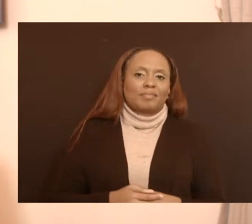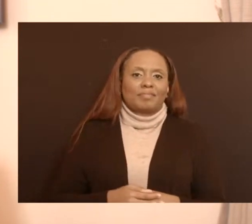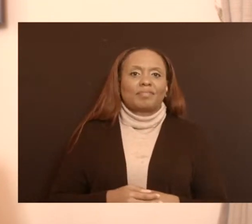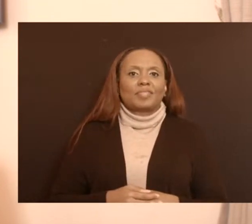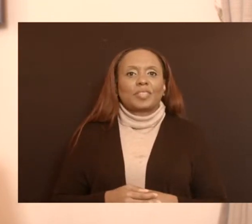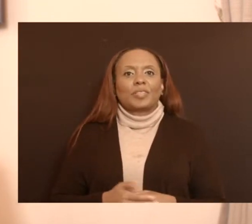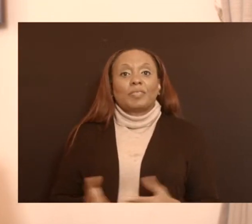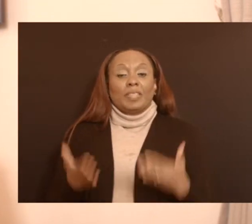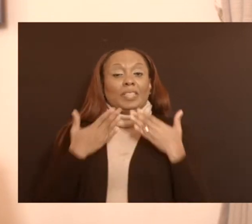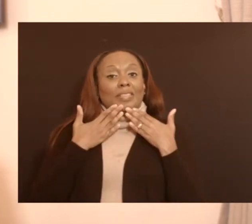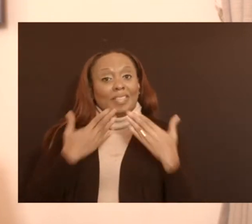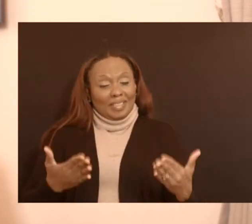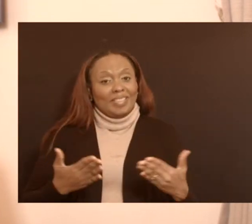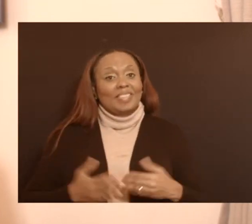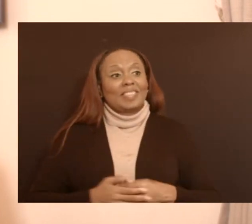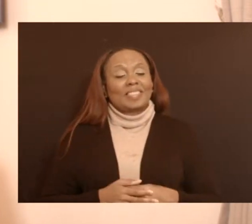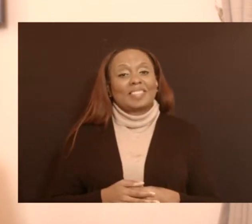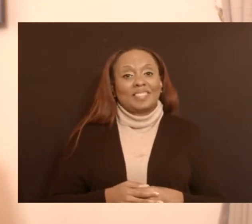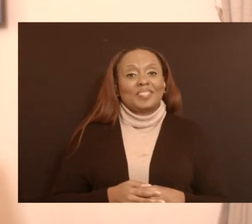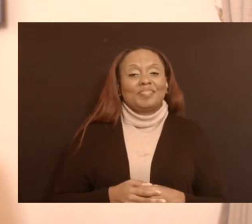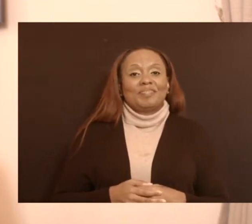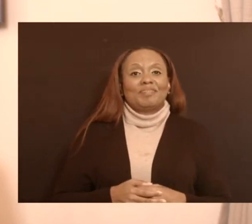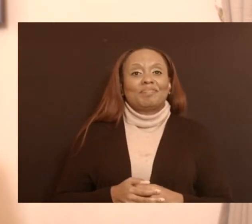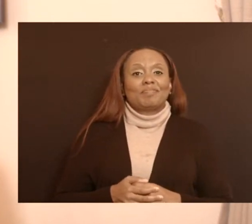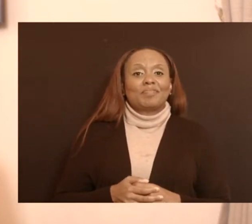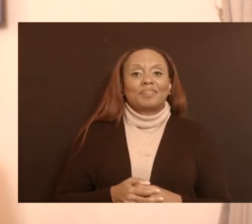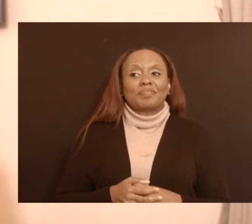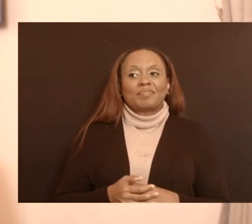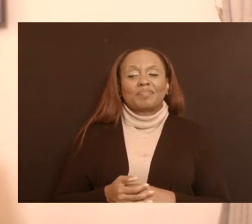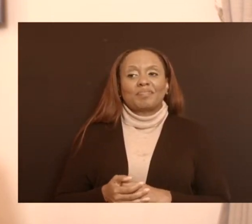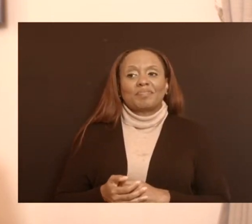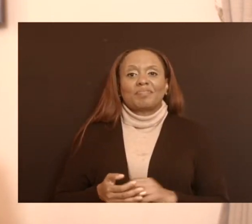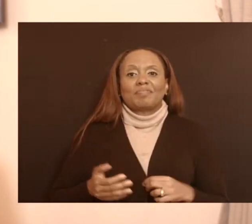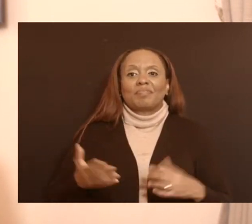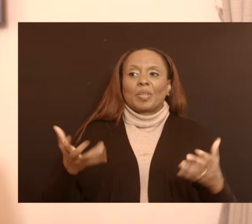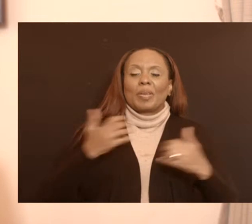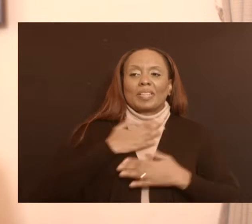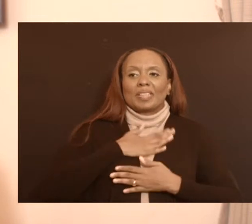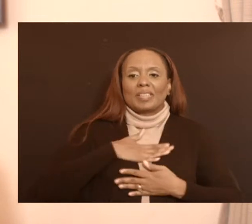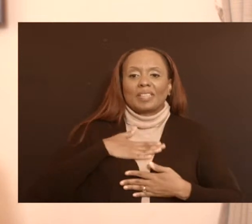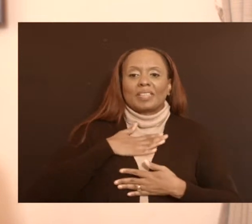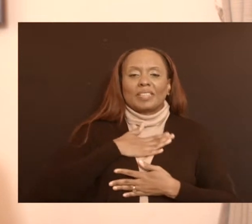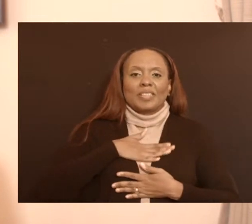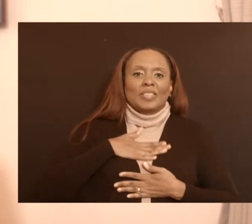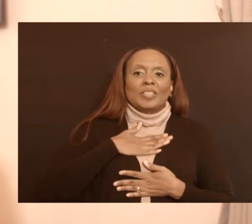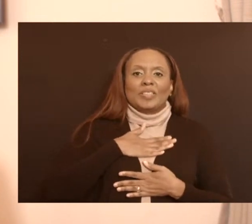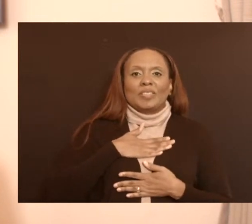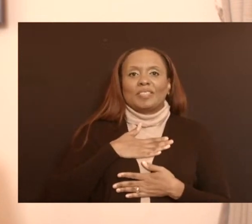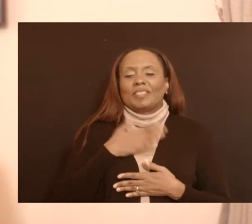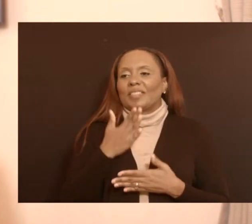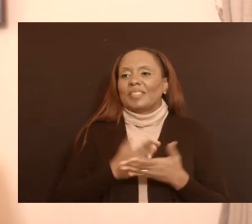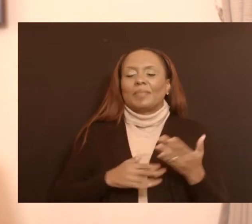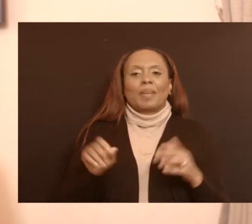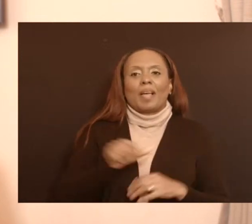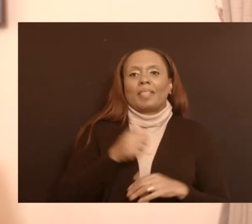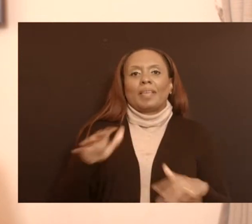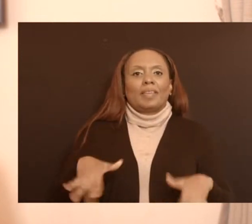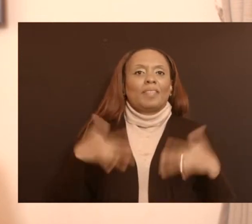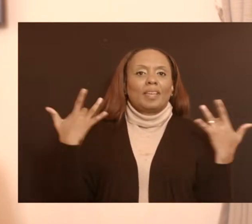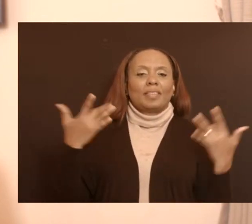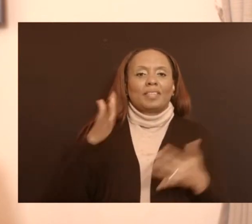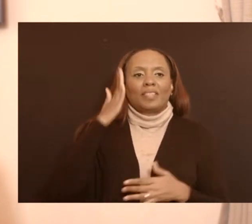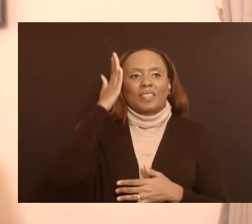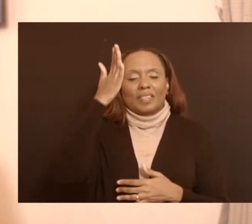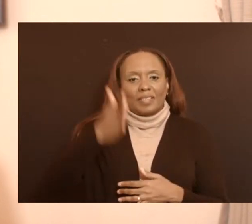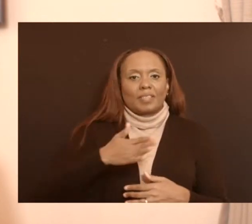say thank you very much, and I want to be able to enjoy some sort of event going forward. So please, let